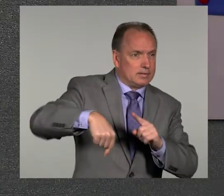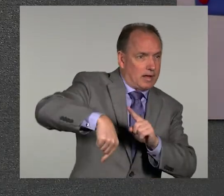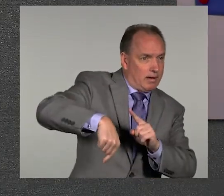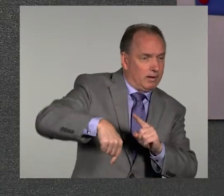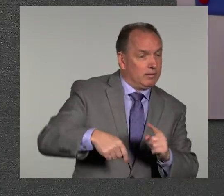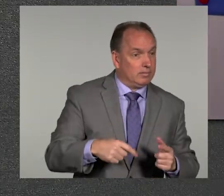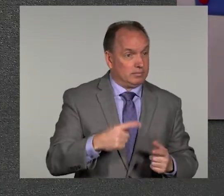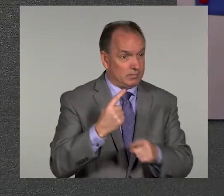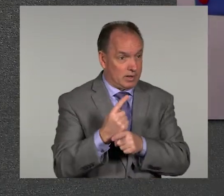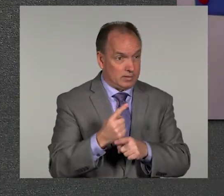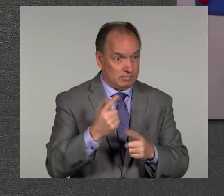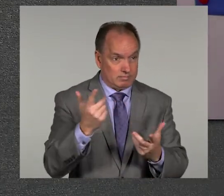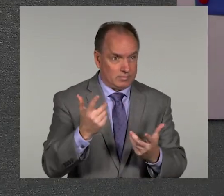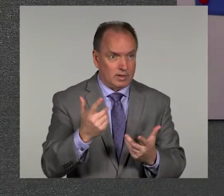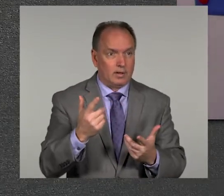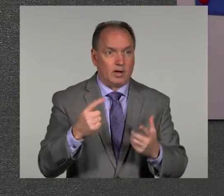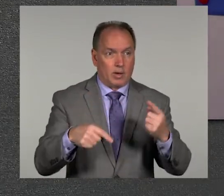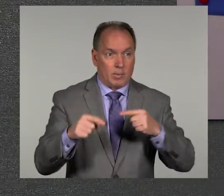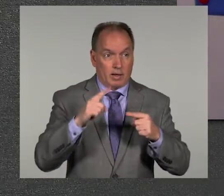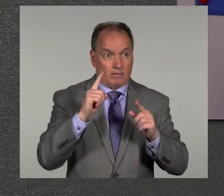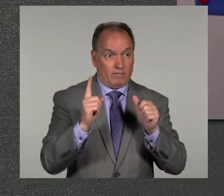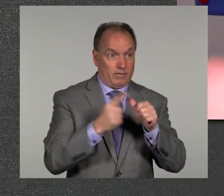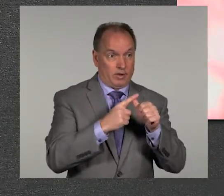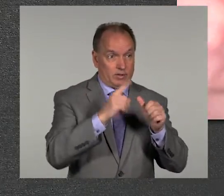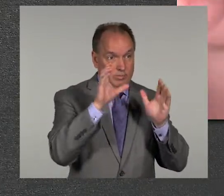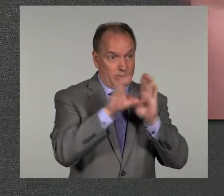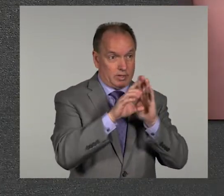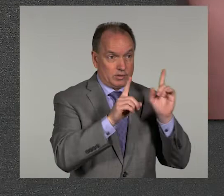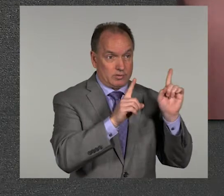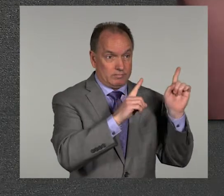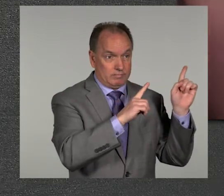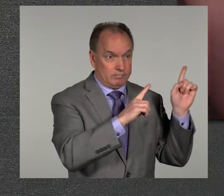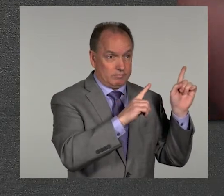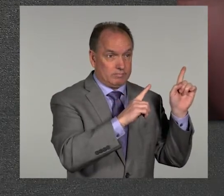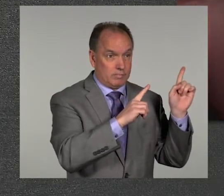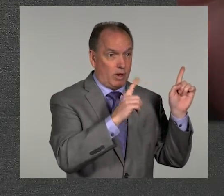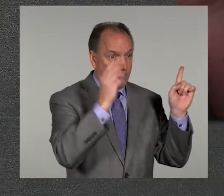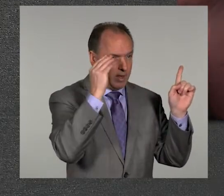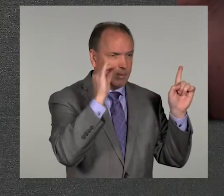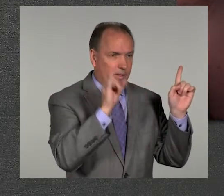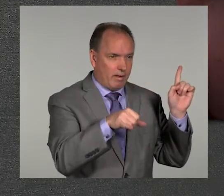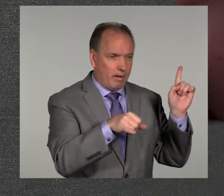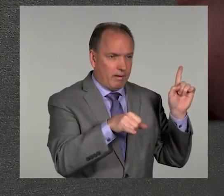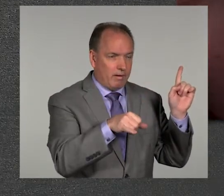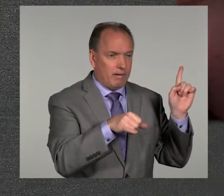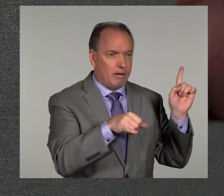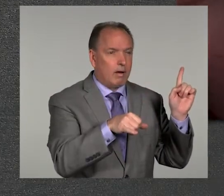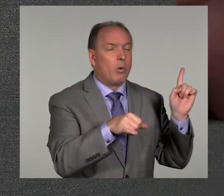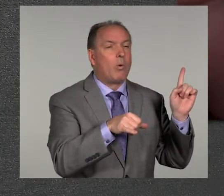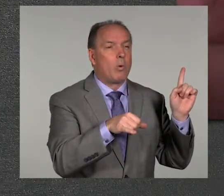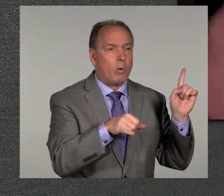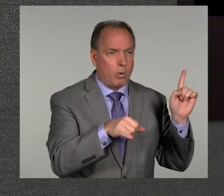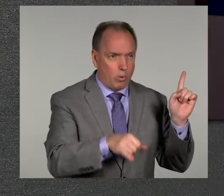his tail. All right, back to the first picture. You're thinking of his characteristics.